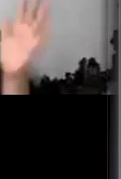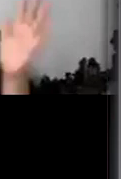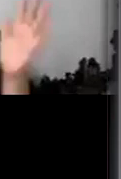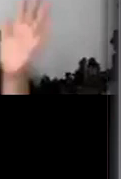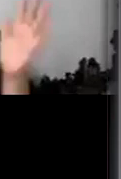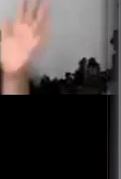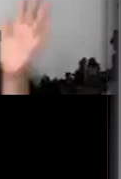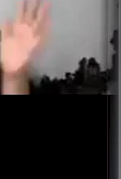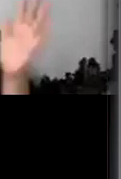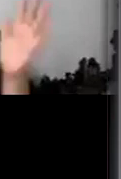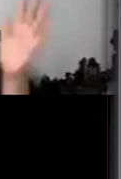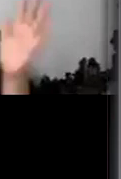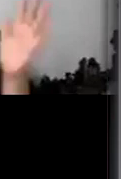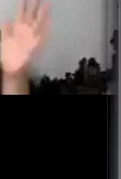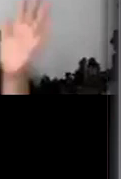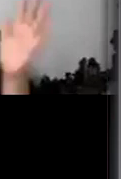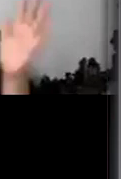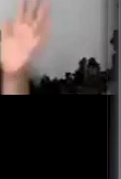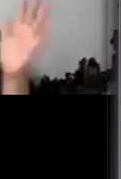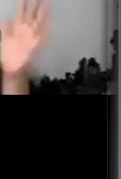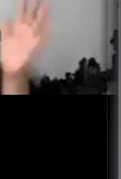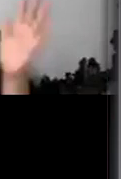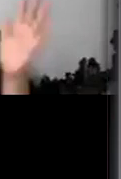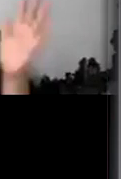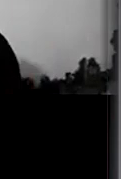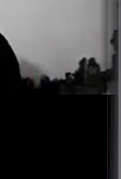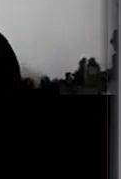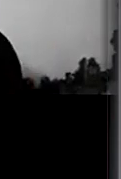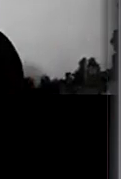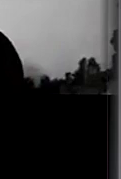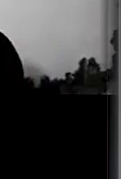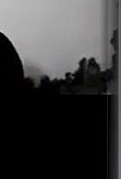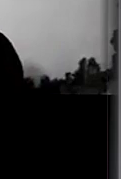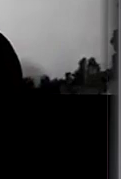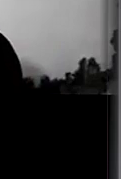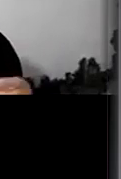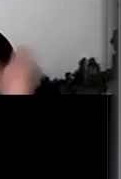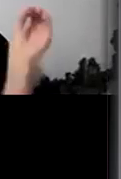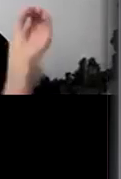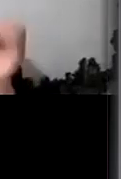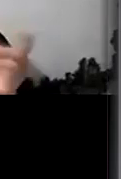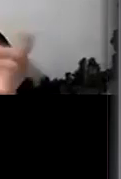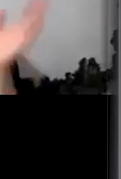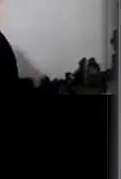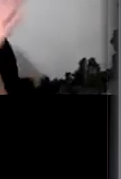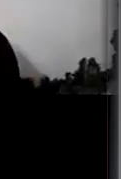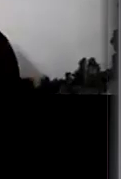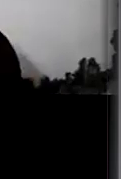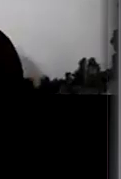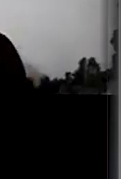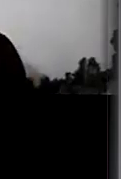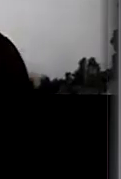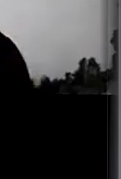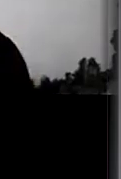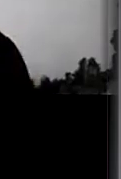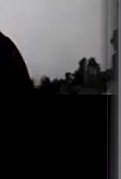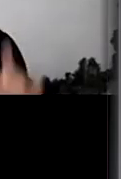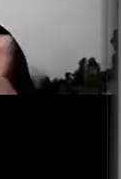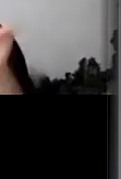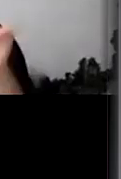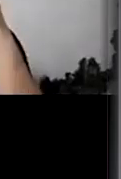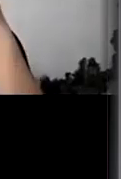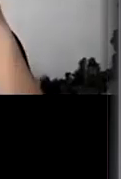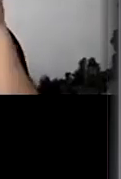because I'm not using G Suite pa. Kasi wala ko sa school. Yun. Pero, yun, siguro